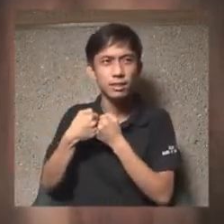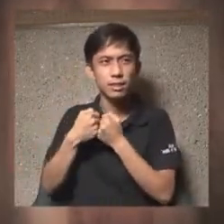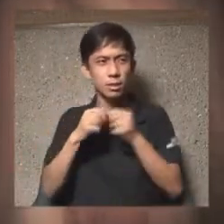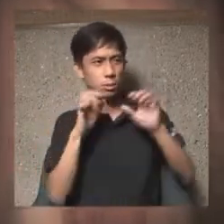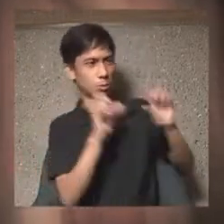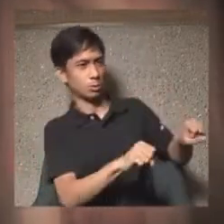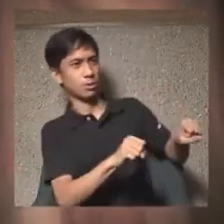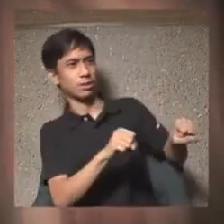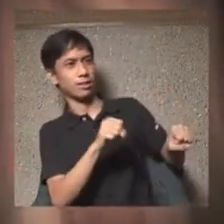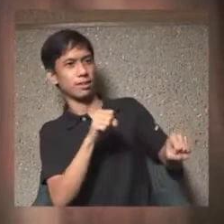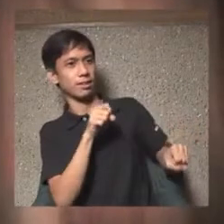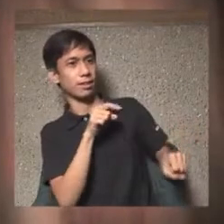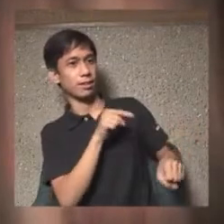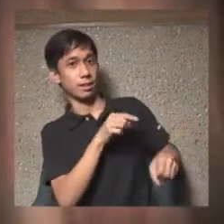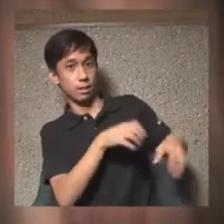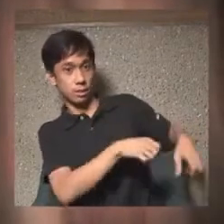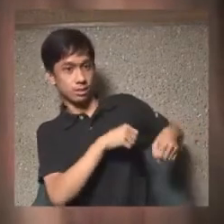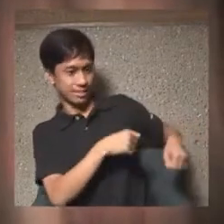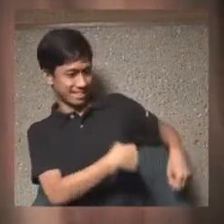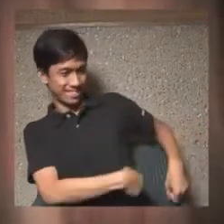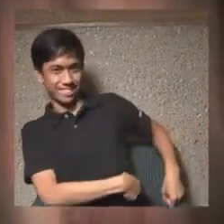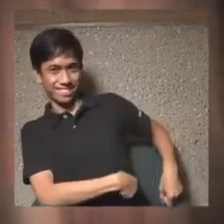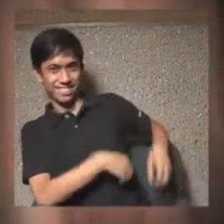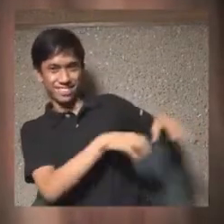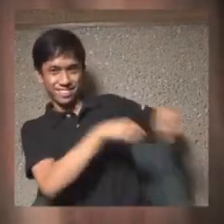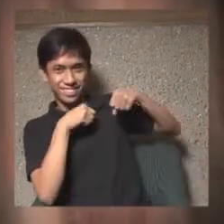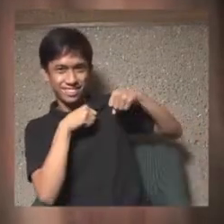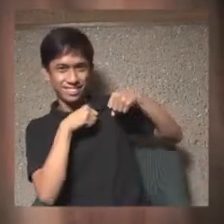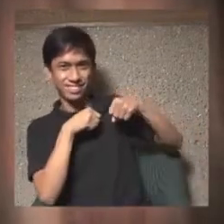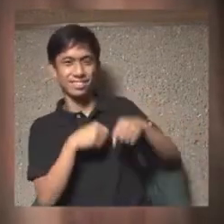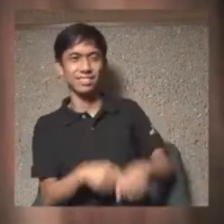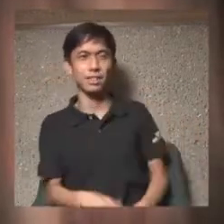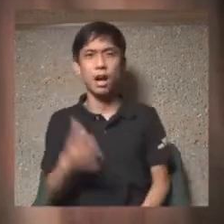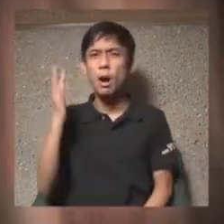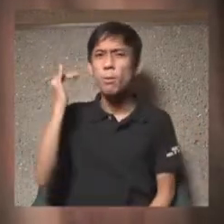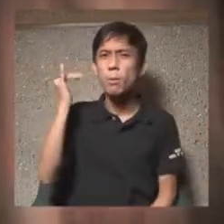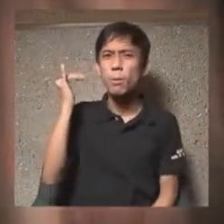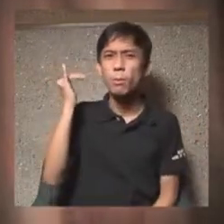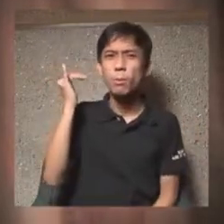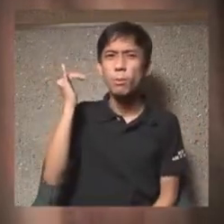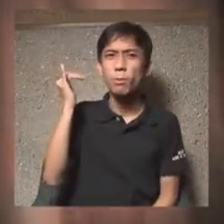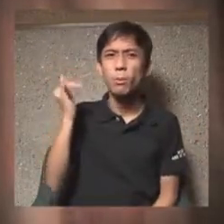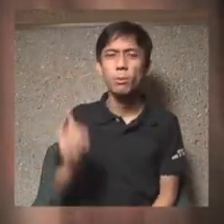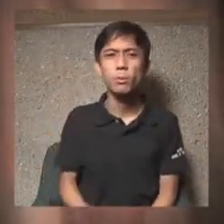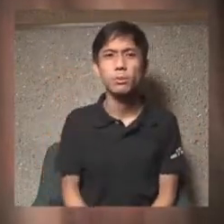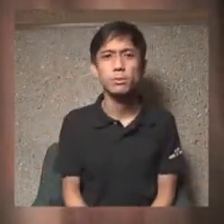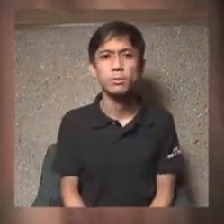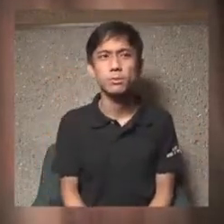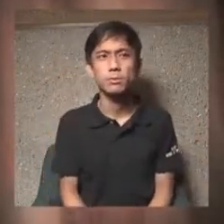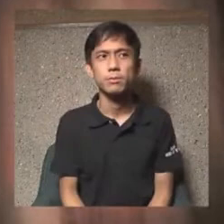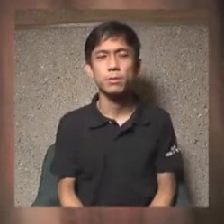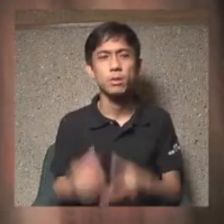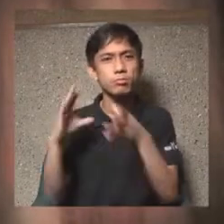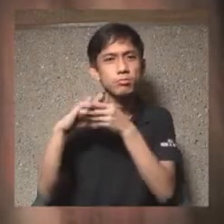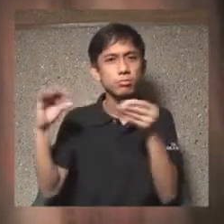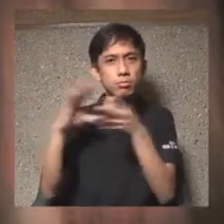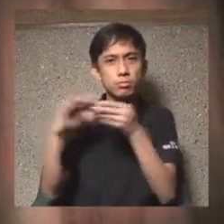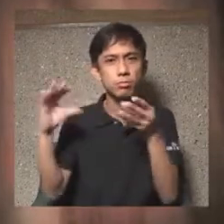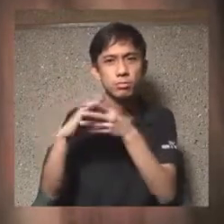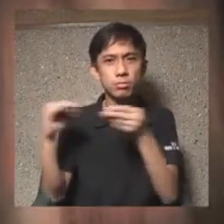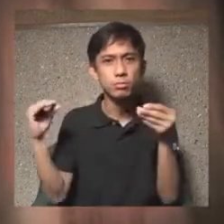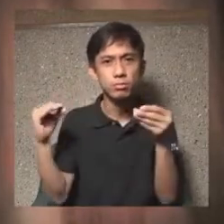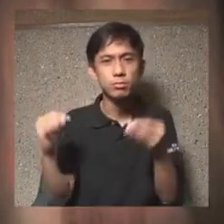its socket. Why? Again, it's literature. Don't take it literally. Can a man